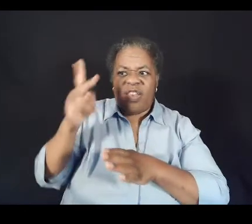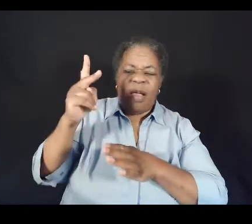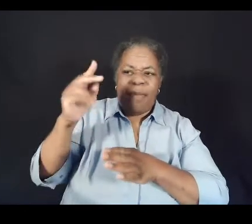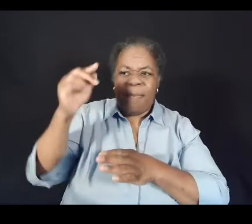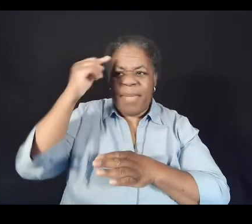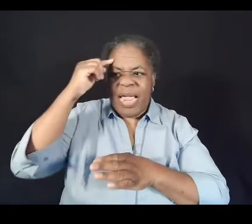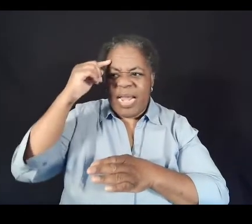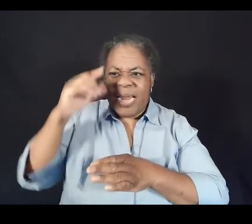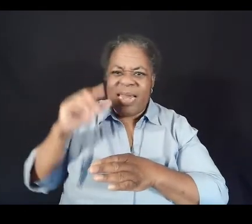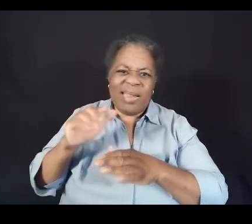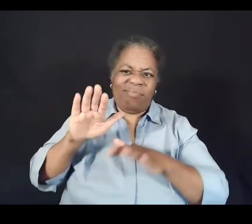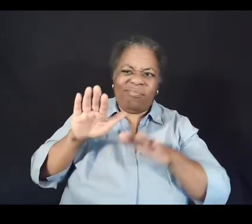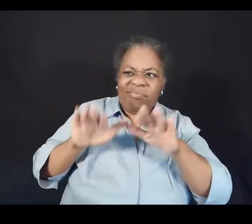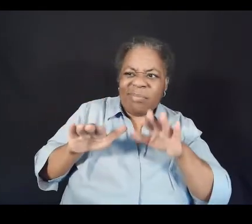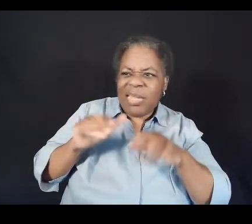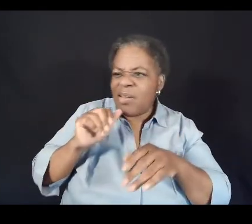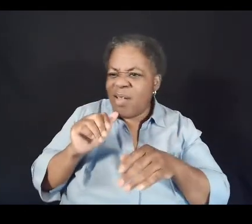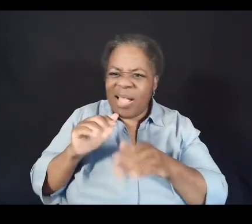do.